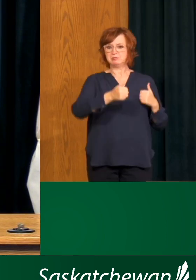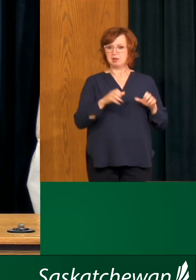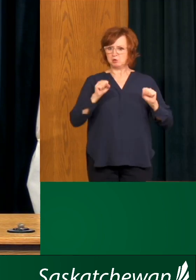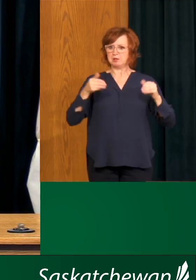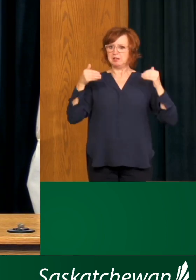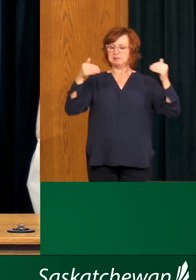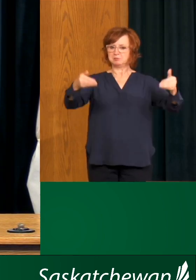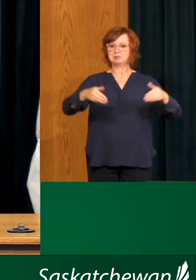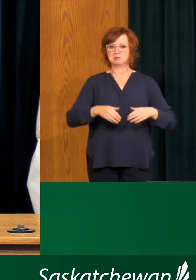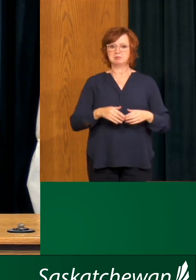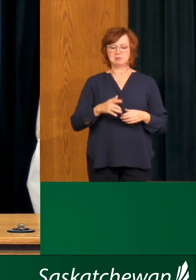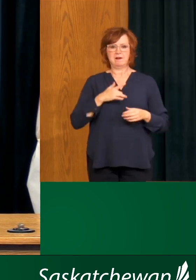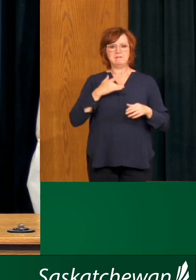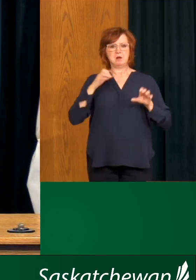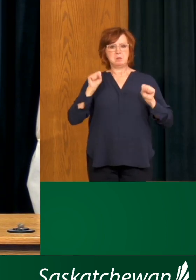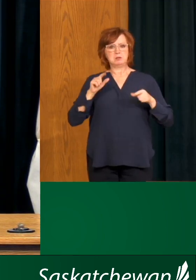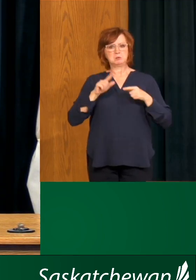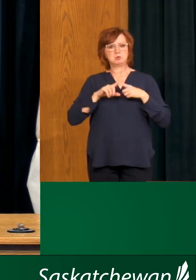event in a safe manner.